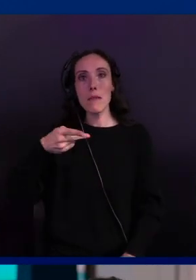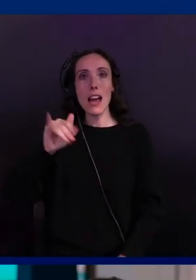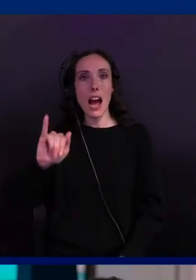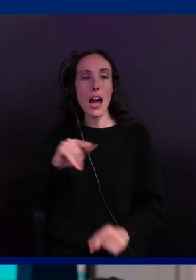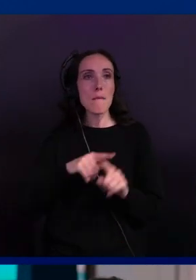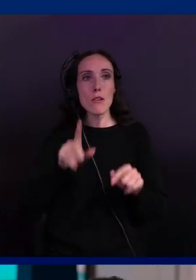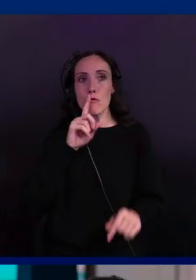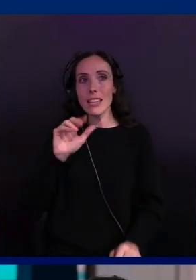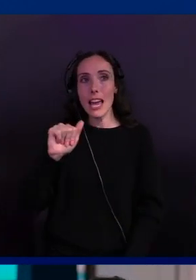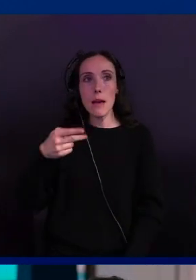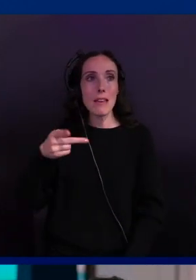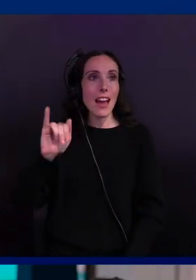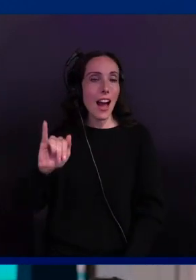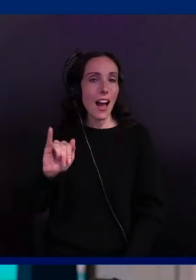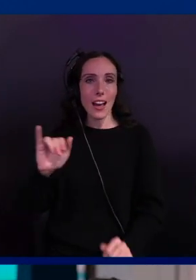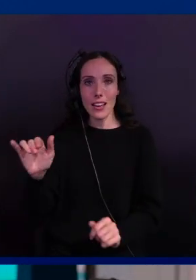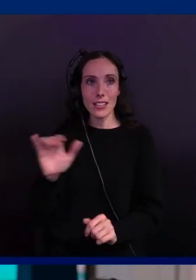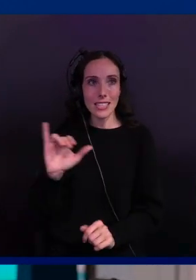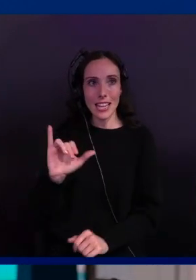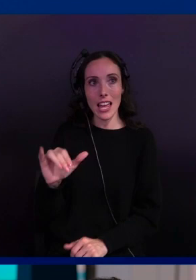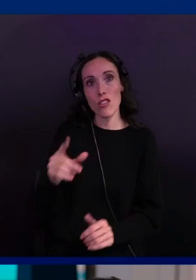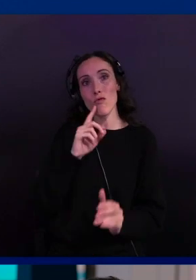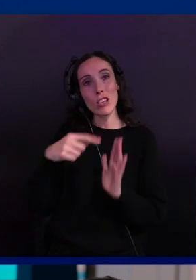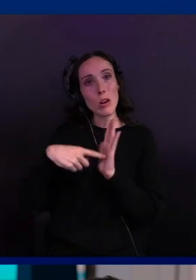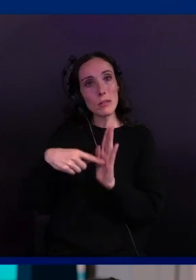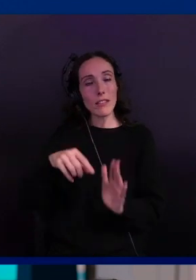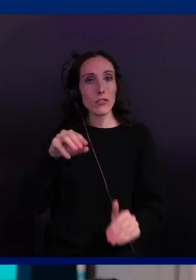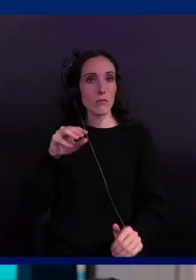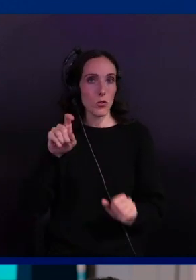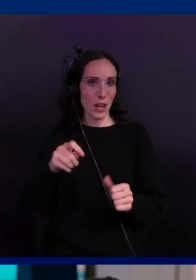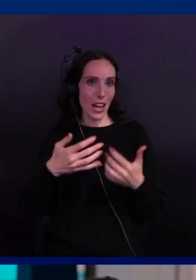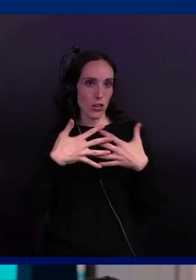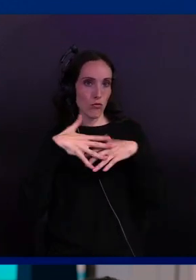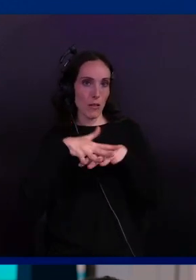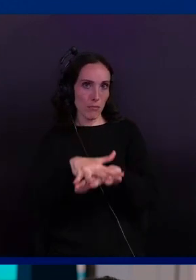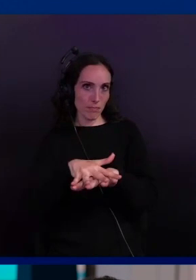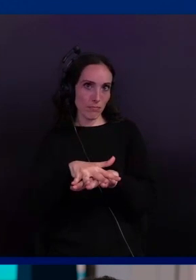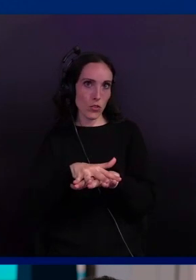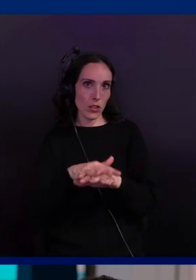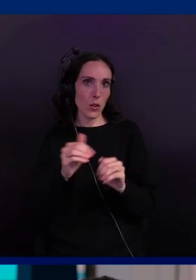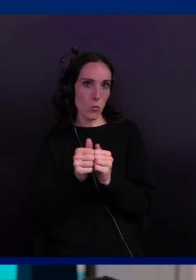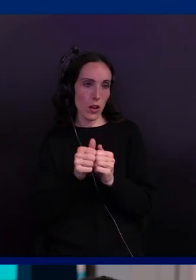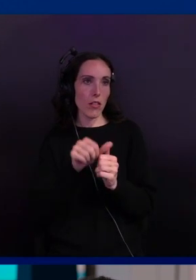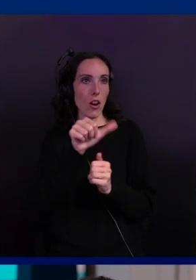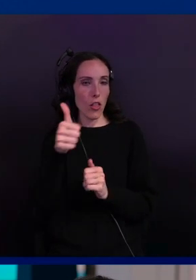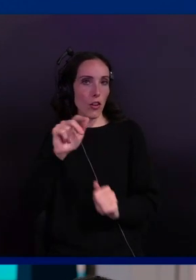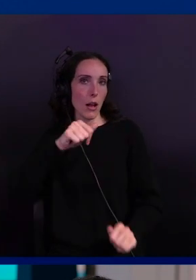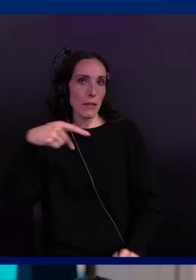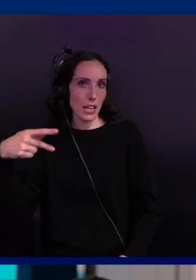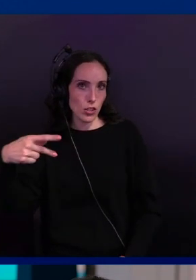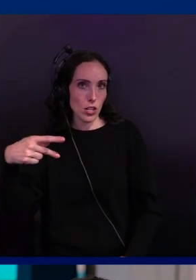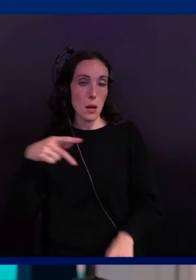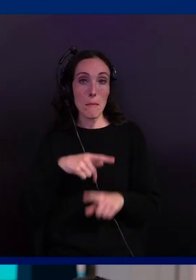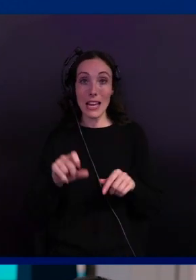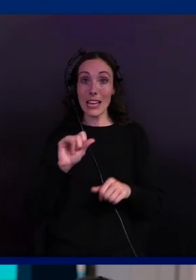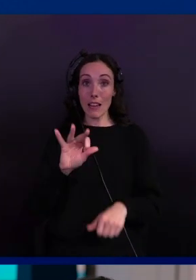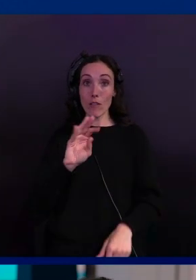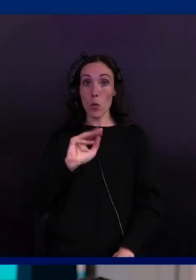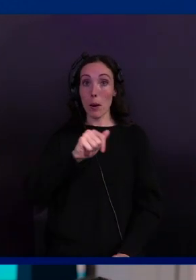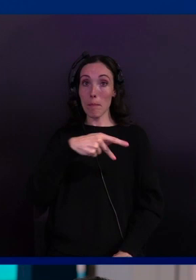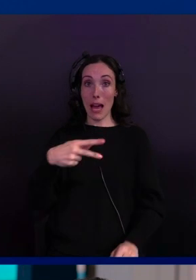like kind of a web service you can integrate with your application. Now, if you map with the thing, right,